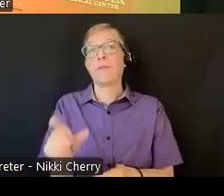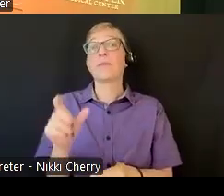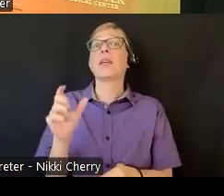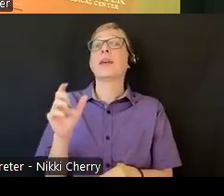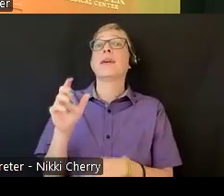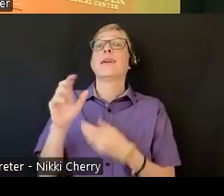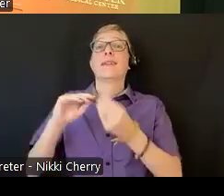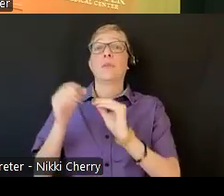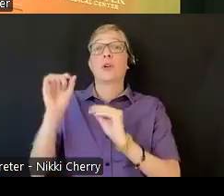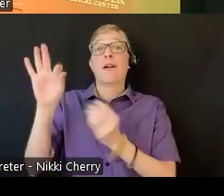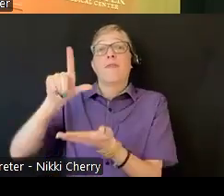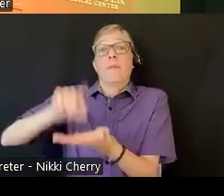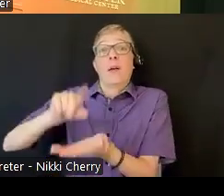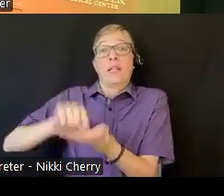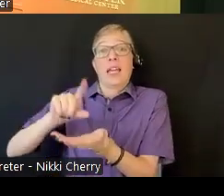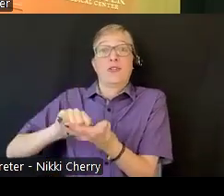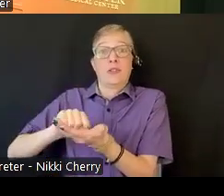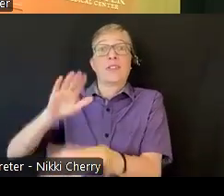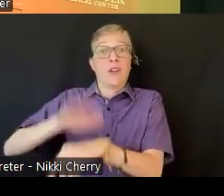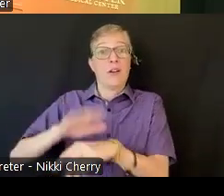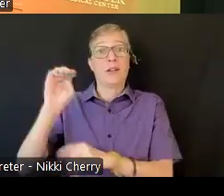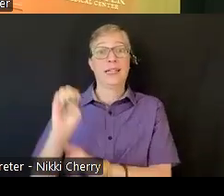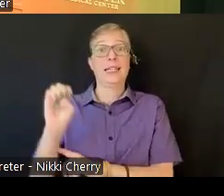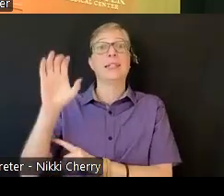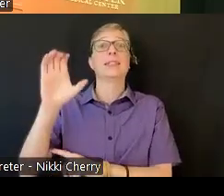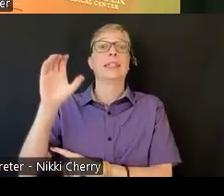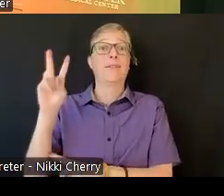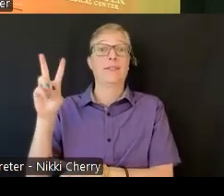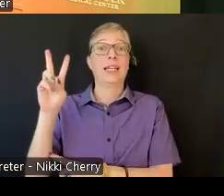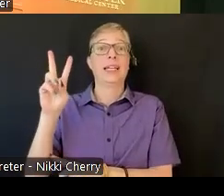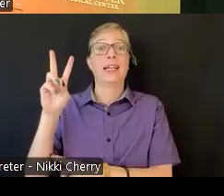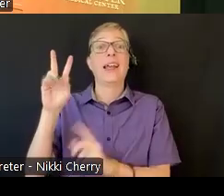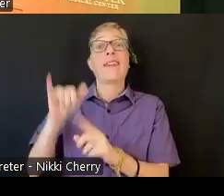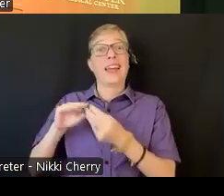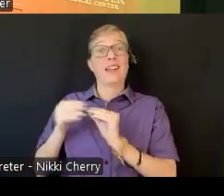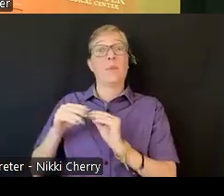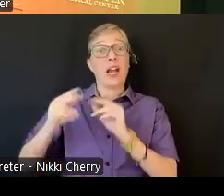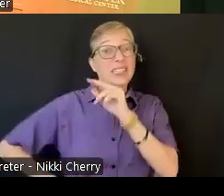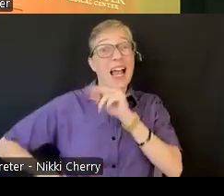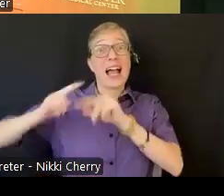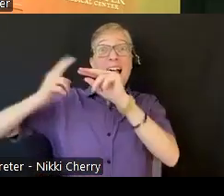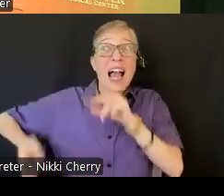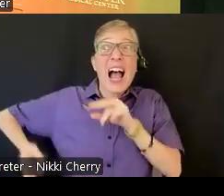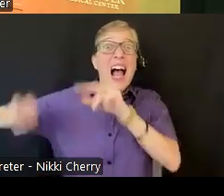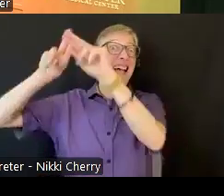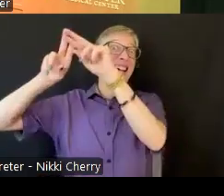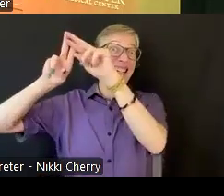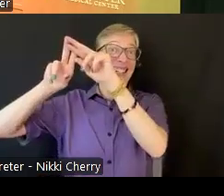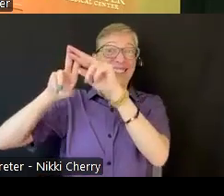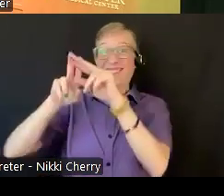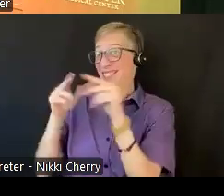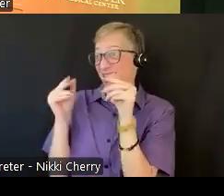among the faculty members have gone up as well. Please make sure you update your ECV as well.